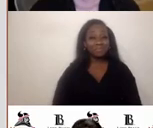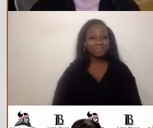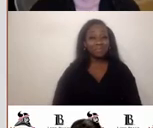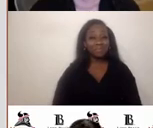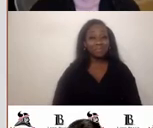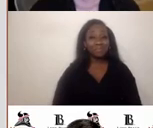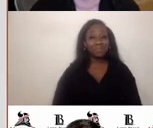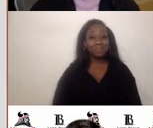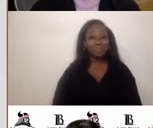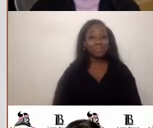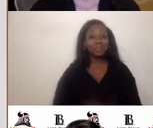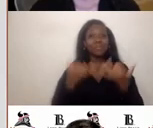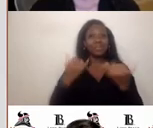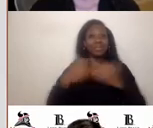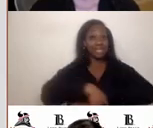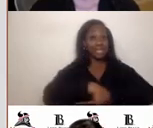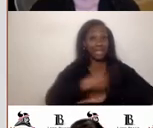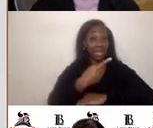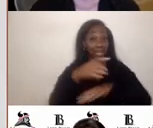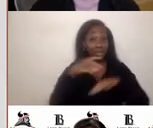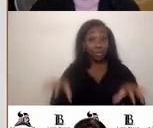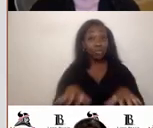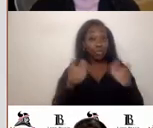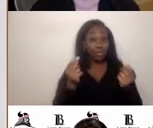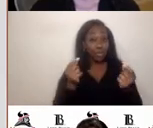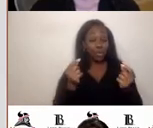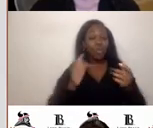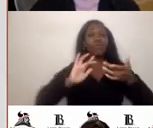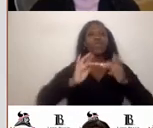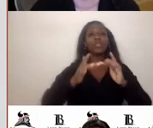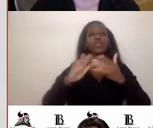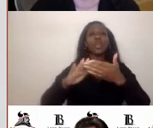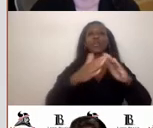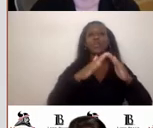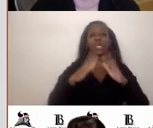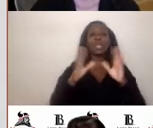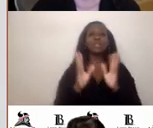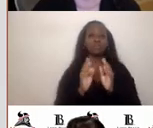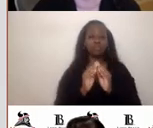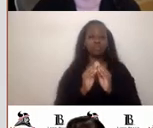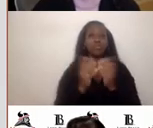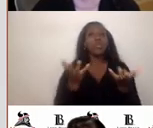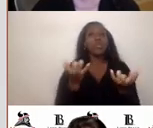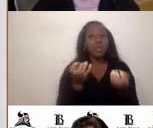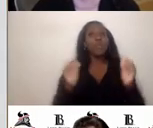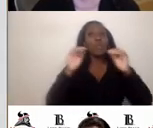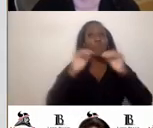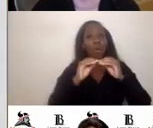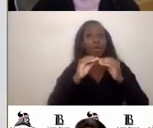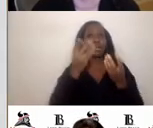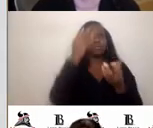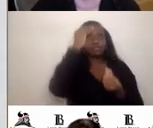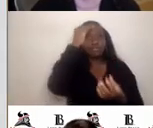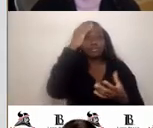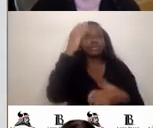Which brings us to today's activity, our virtual community forum to seek additional input from the community. I